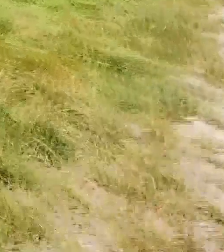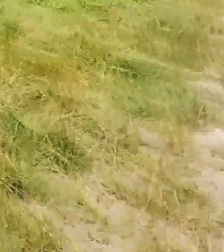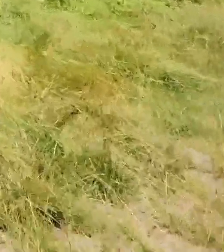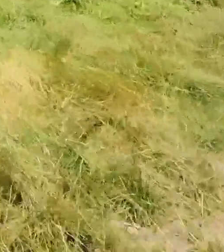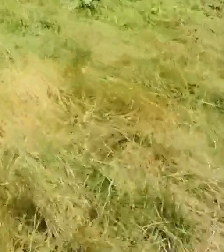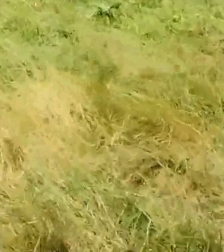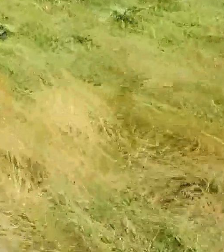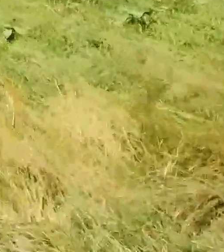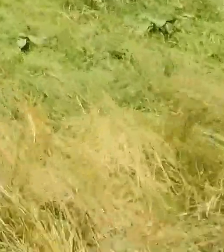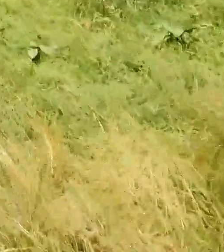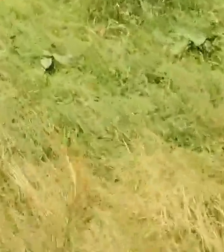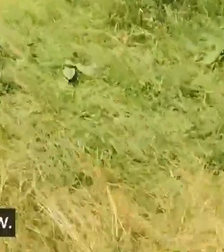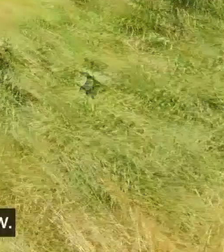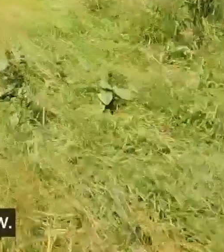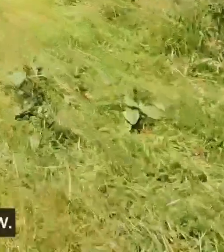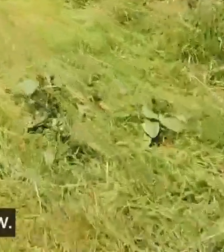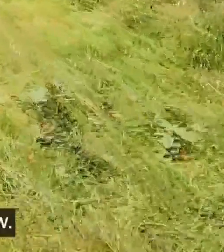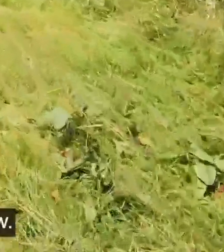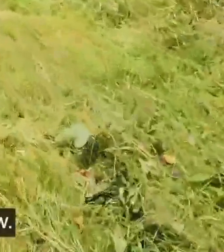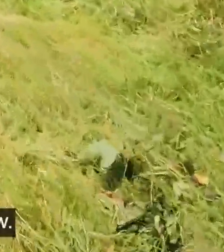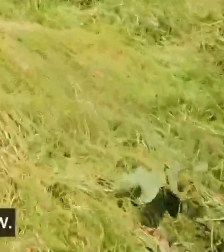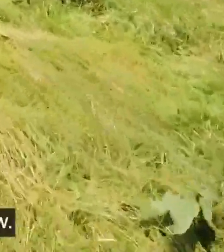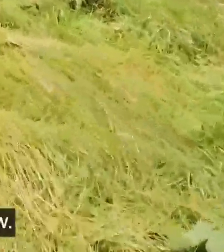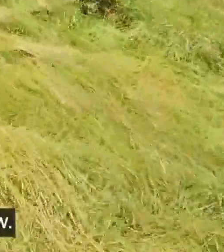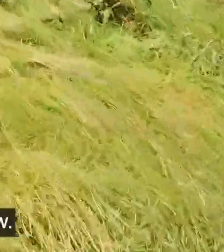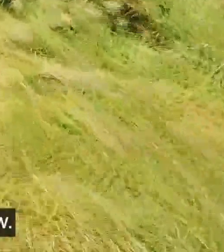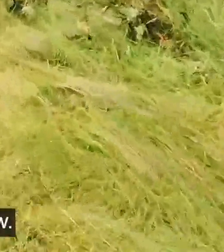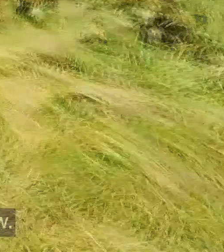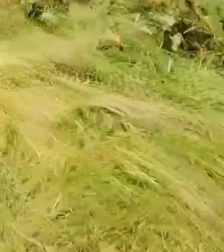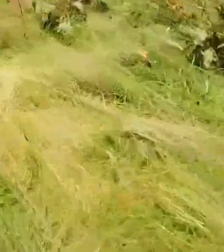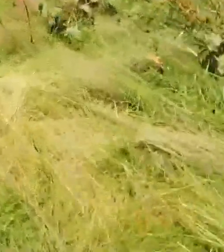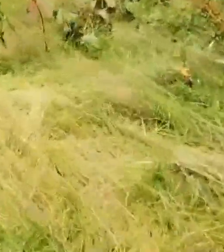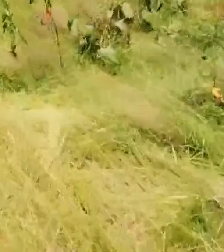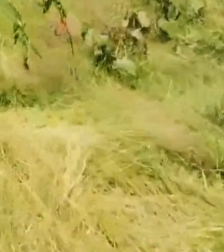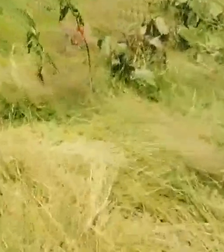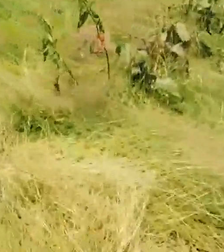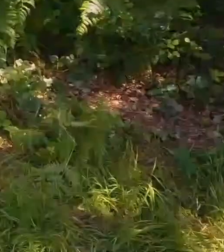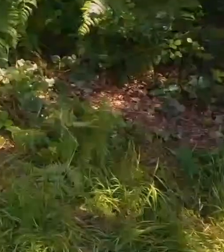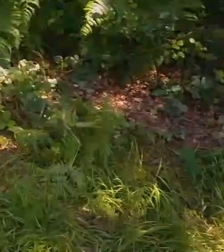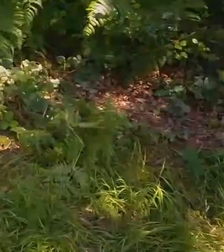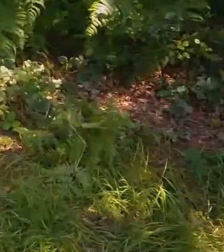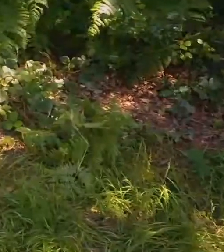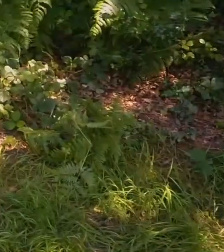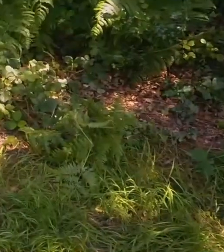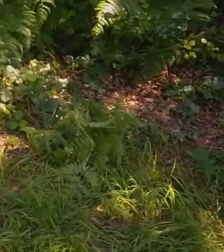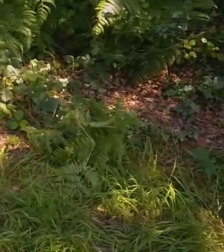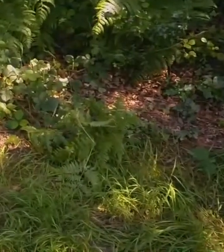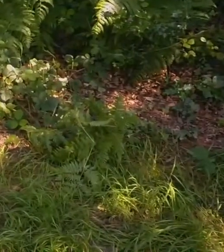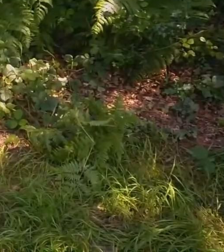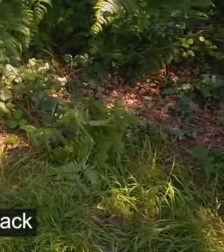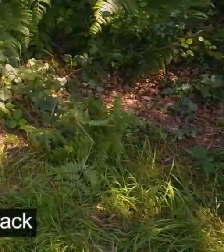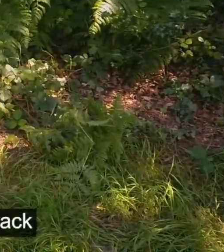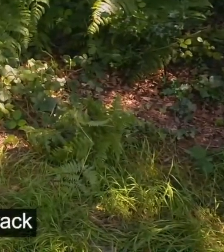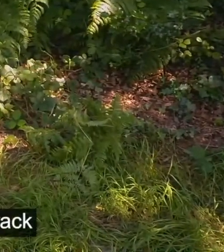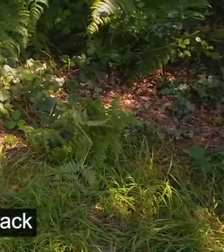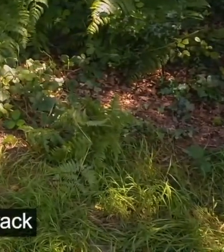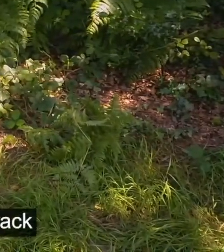tracking harness is like a trigger to Sina. Okay, we're going tracking now. So then we started